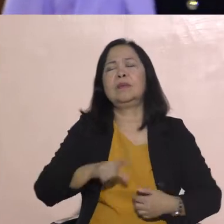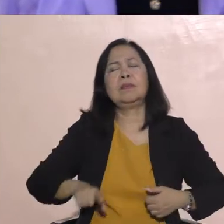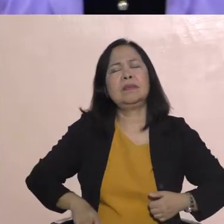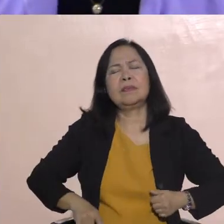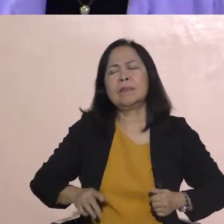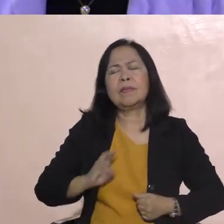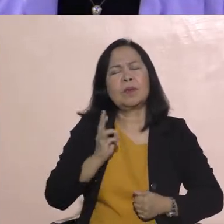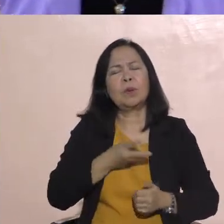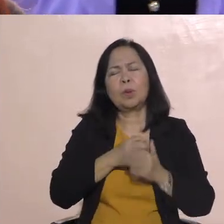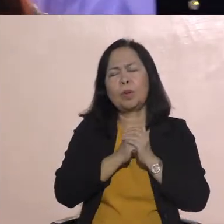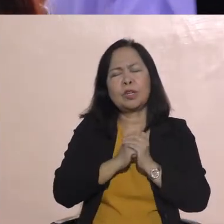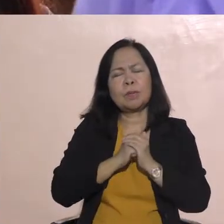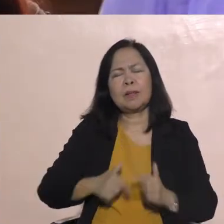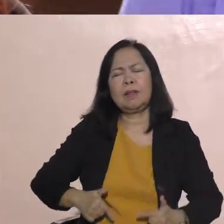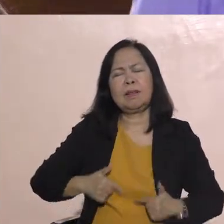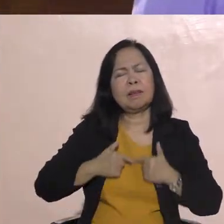So let us worship the living God.